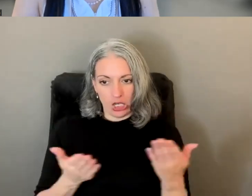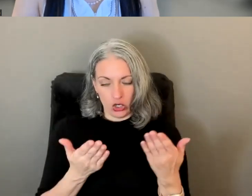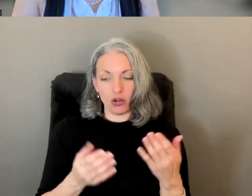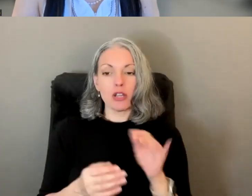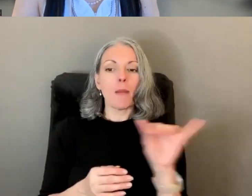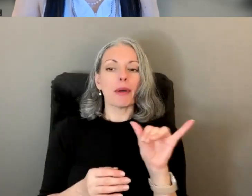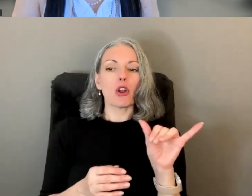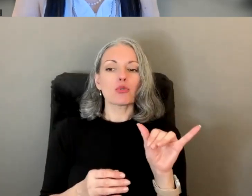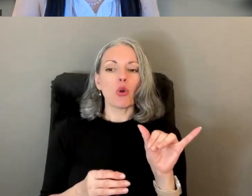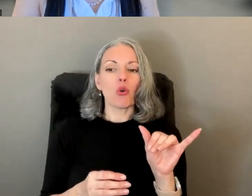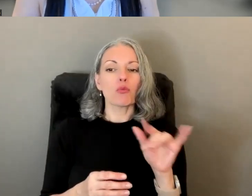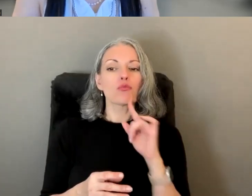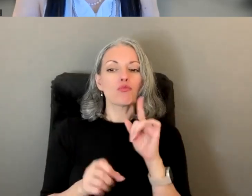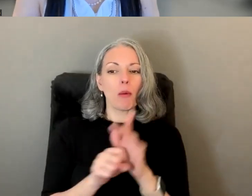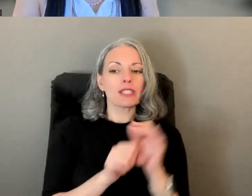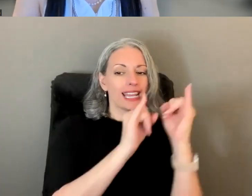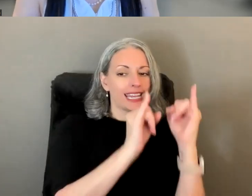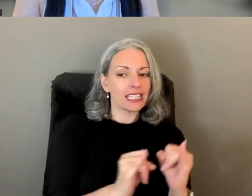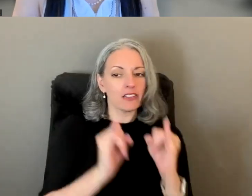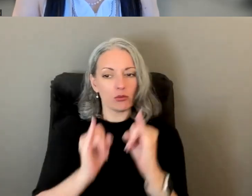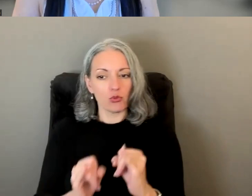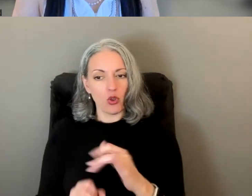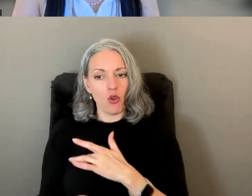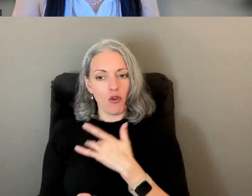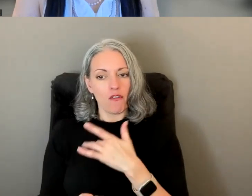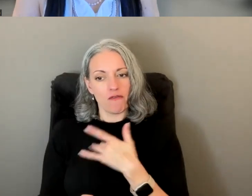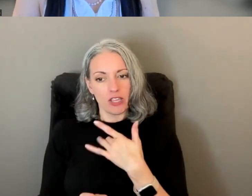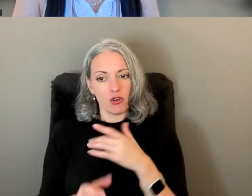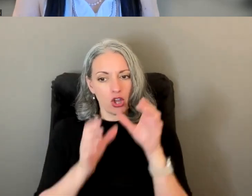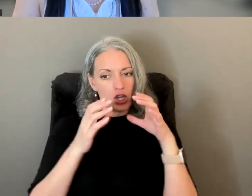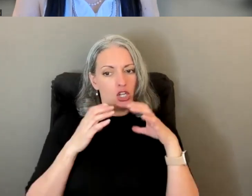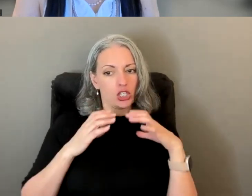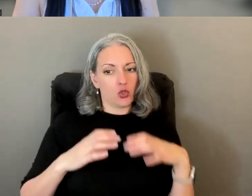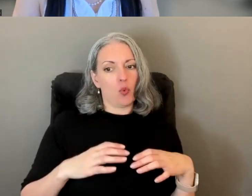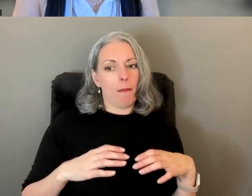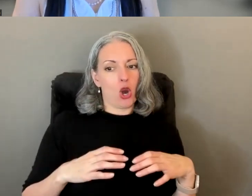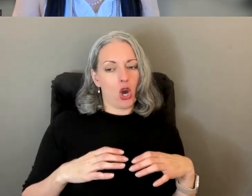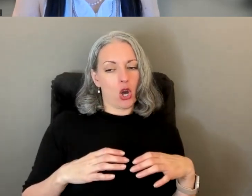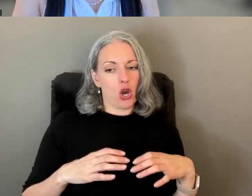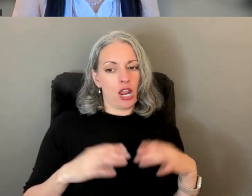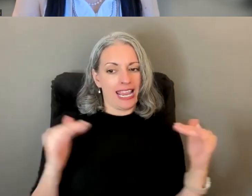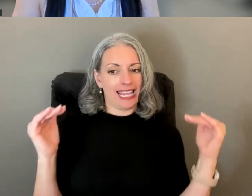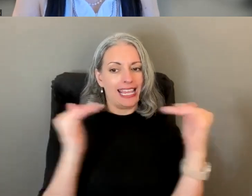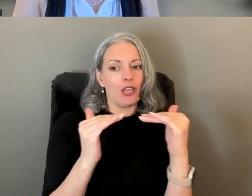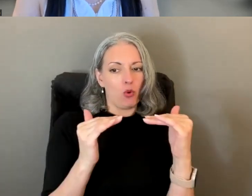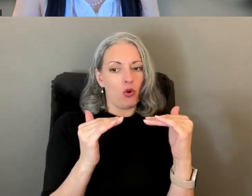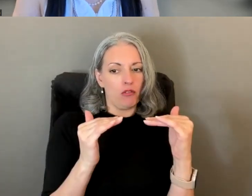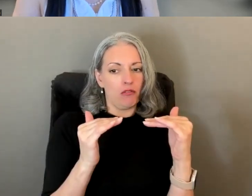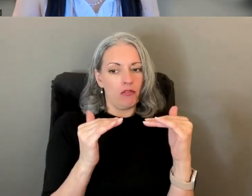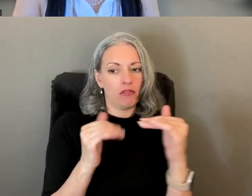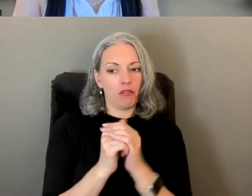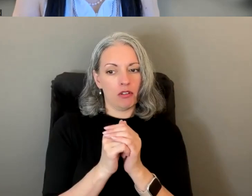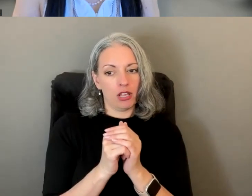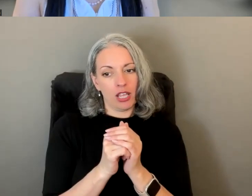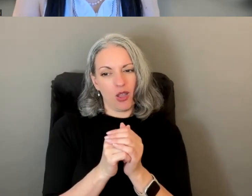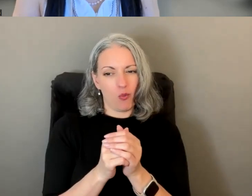also ensure that individuals who fill what we call consumer slots have the equality of the same term, and that we kind of